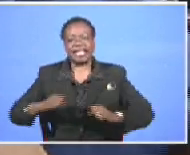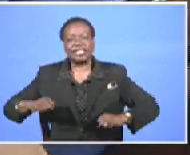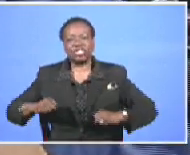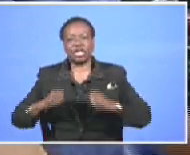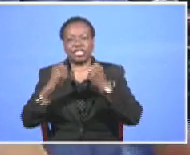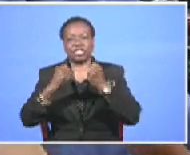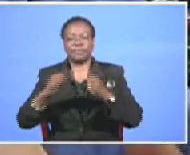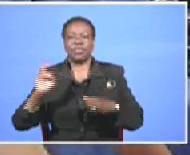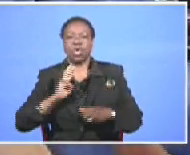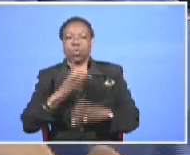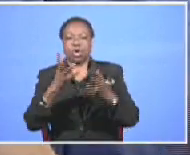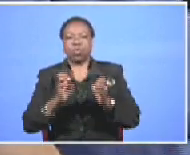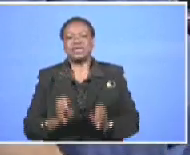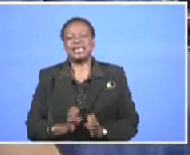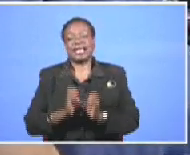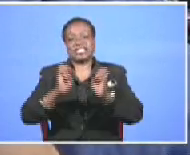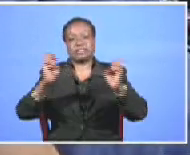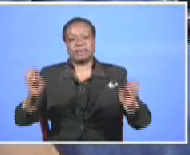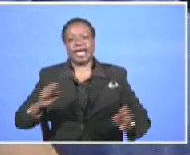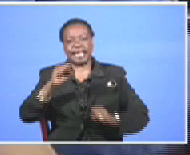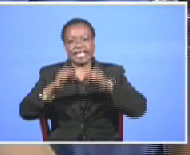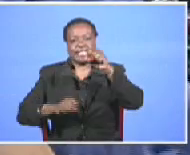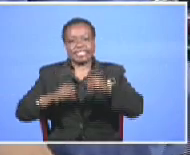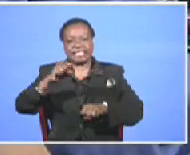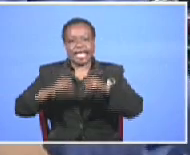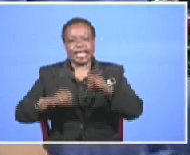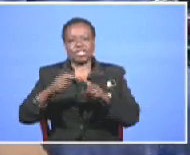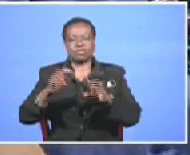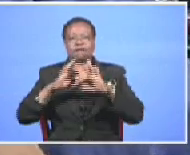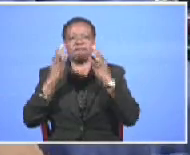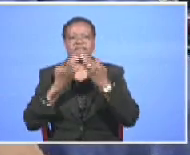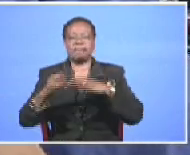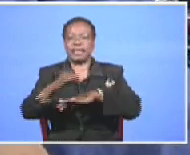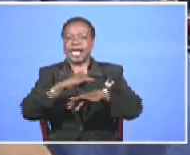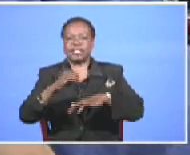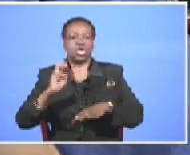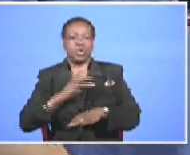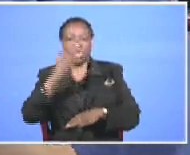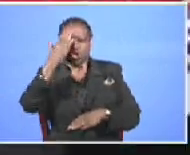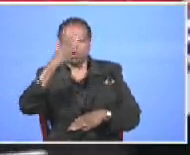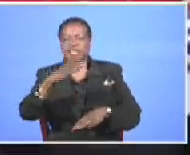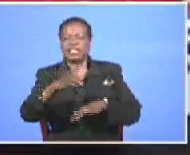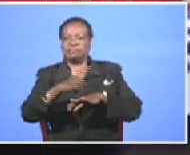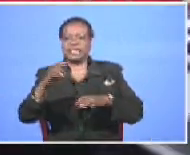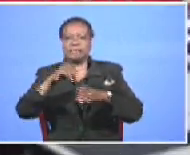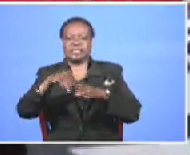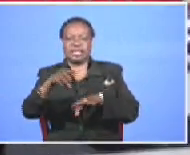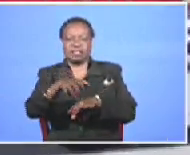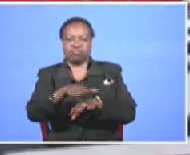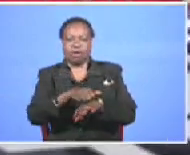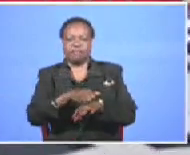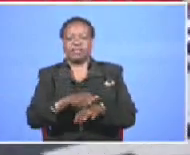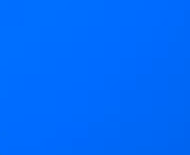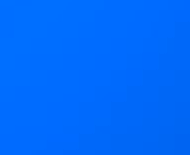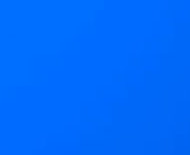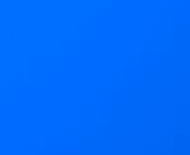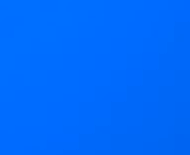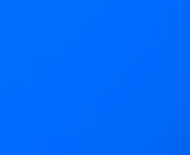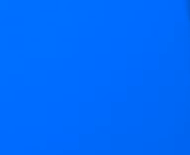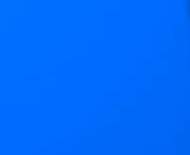to expand cycling to the Family Islands where we know there's some diamonds in the rough. That's been a look at sports.